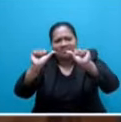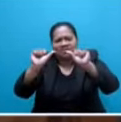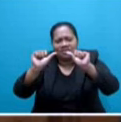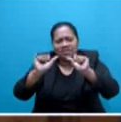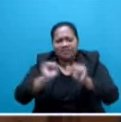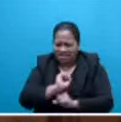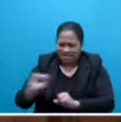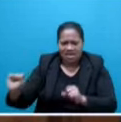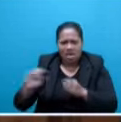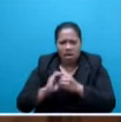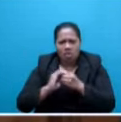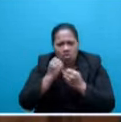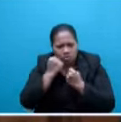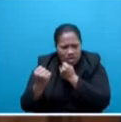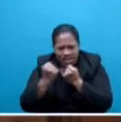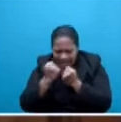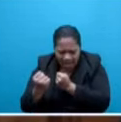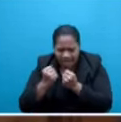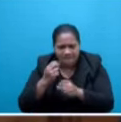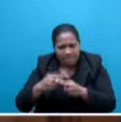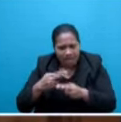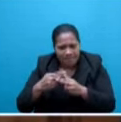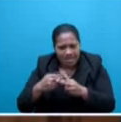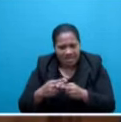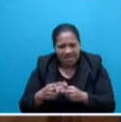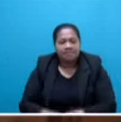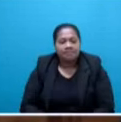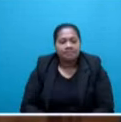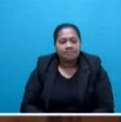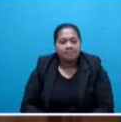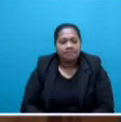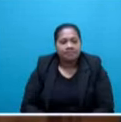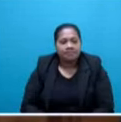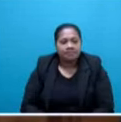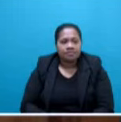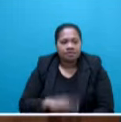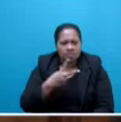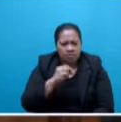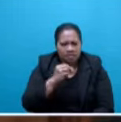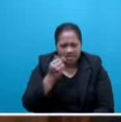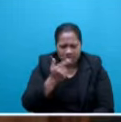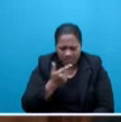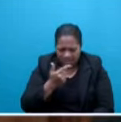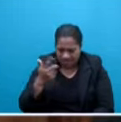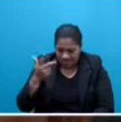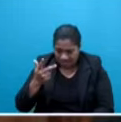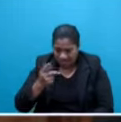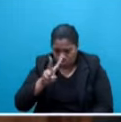the inception of new Farmers Assistance Grant in 2017, just in 2 years, Ministry assisted total